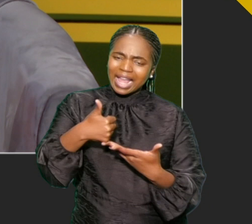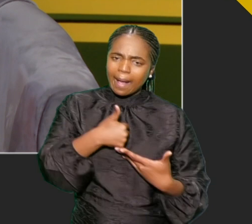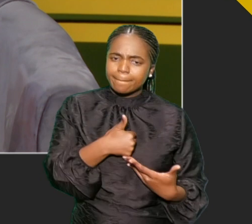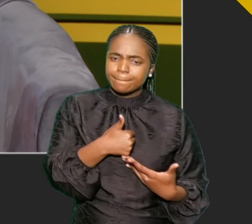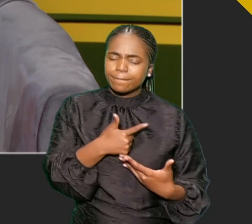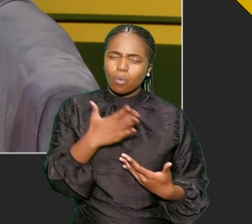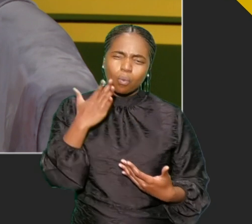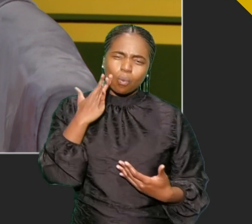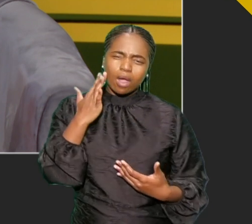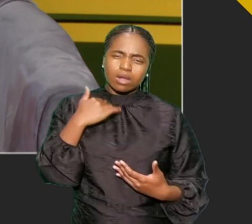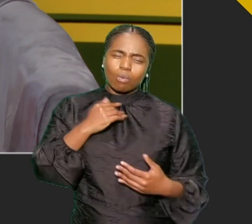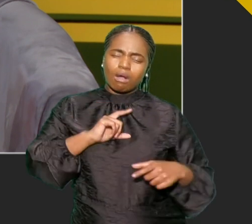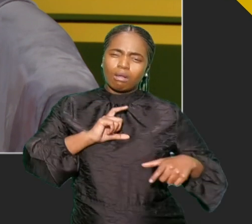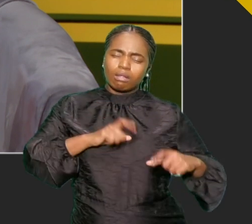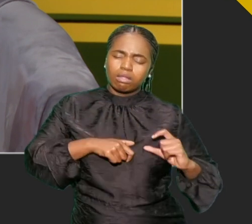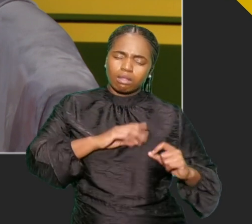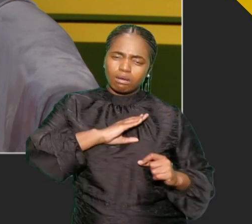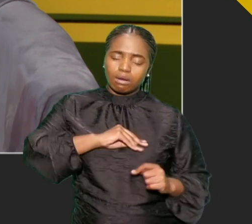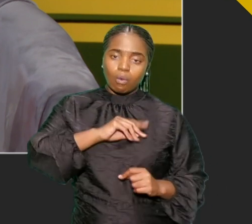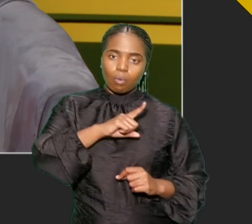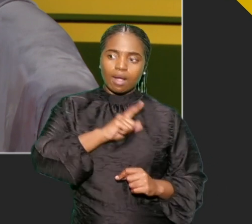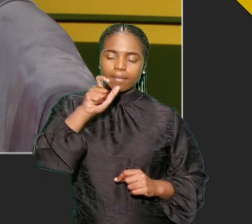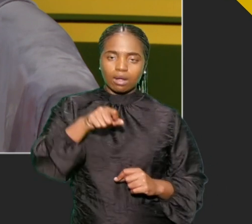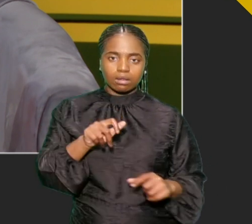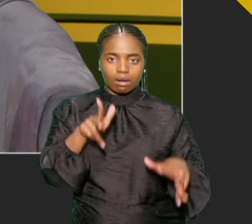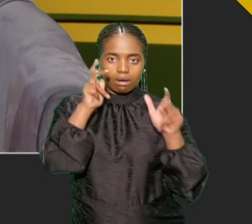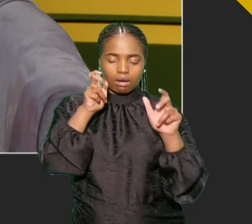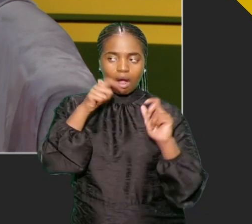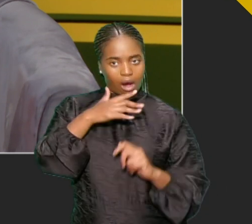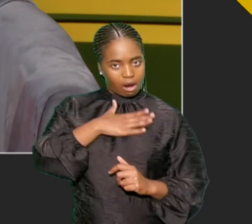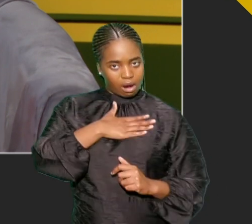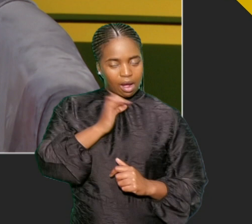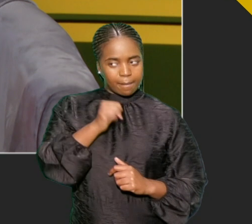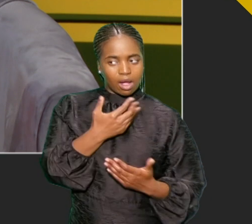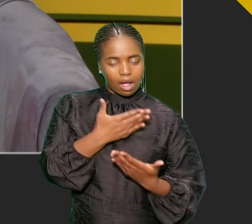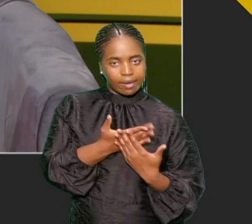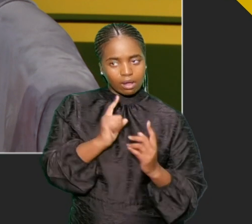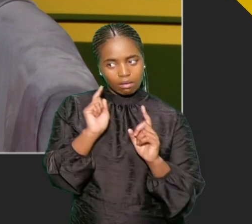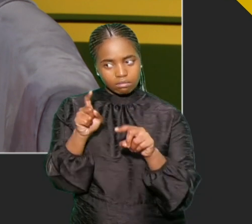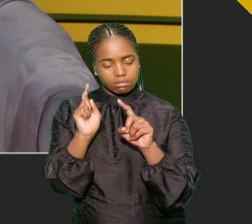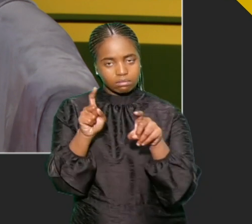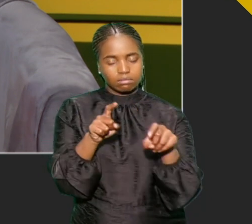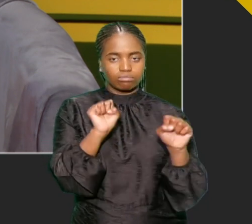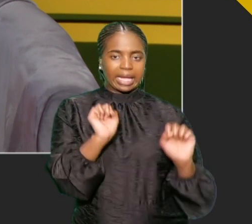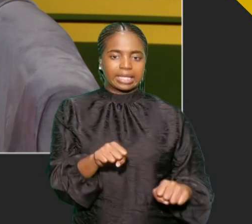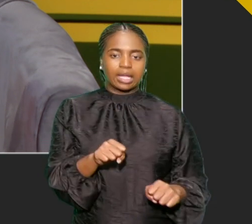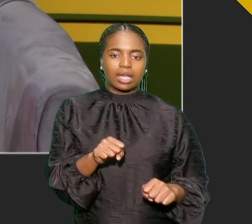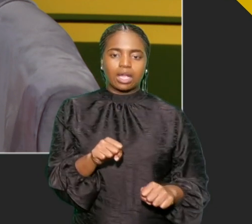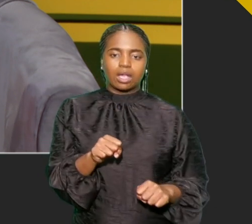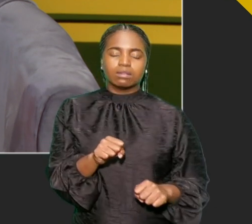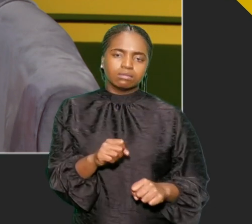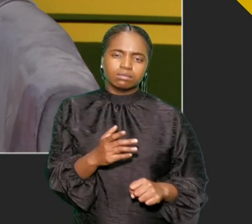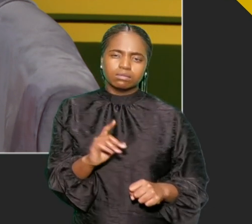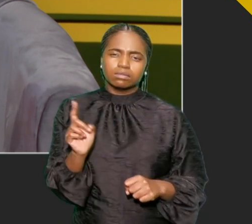that grieving process, so that at least Motu Akamamela, when I okay, Len Nankabaka, Komang, Manka, Wanka Mamang, Kibale Buka, Ena, you